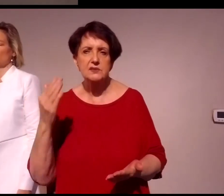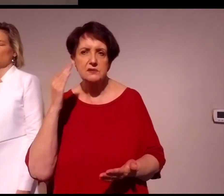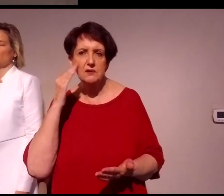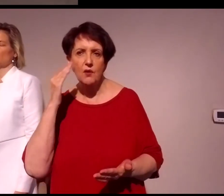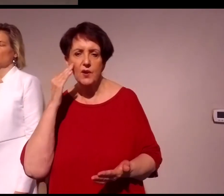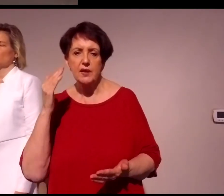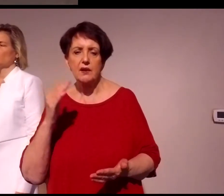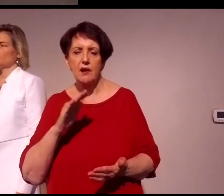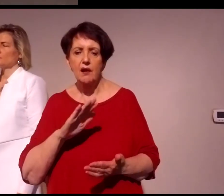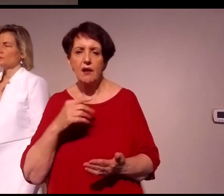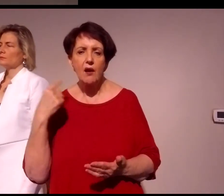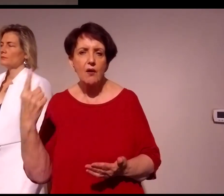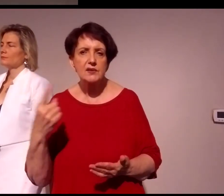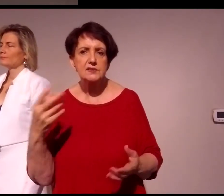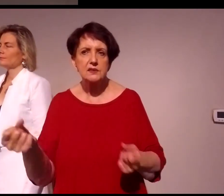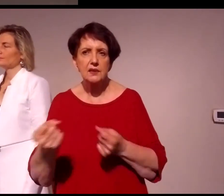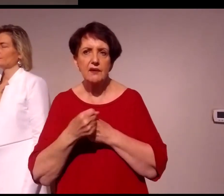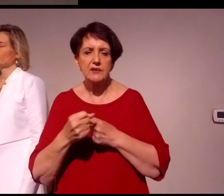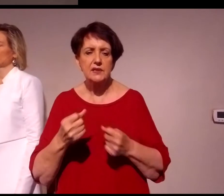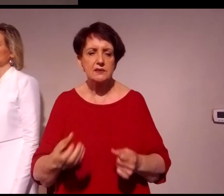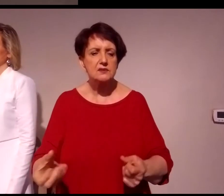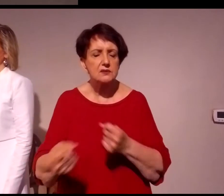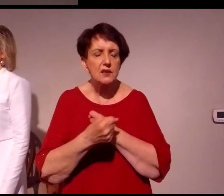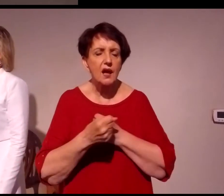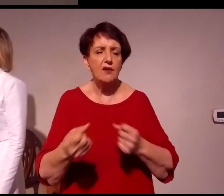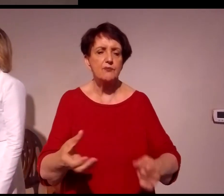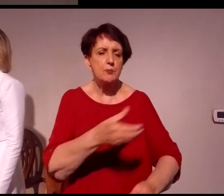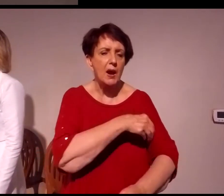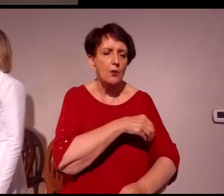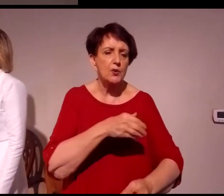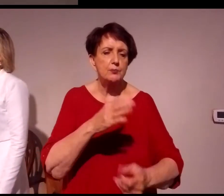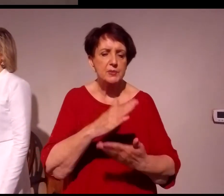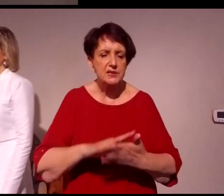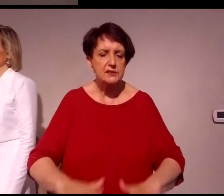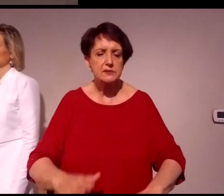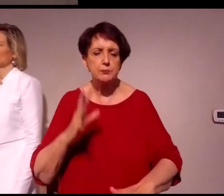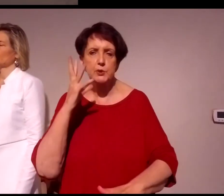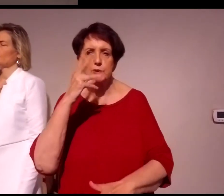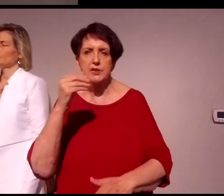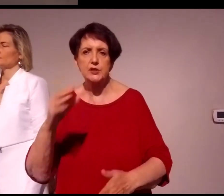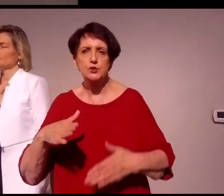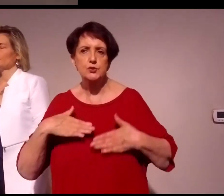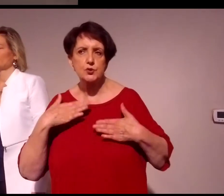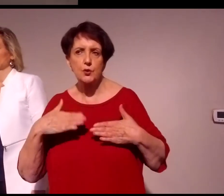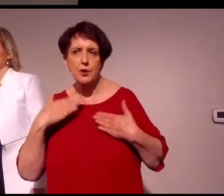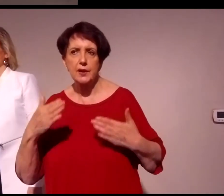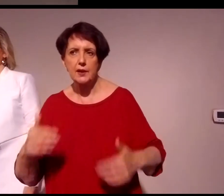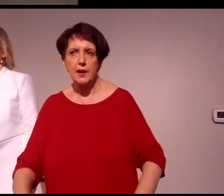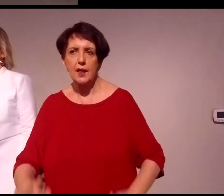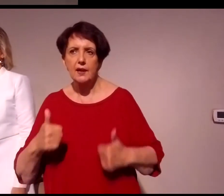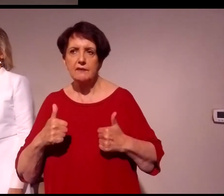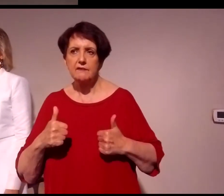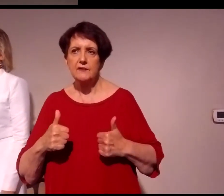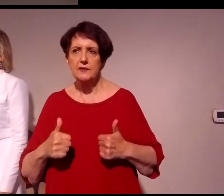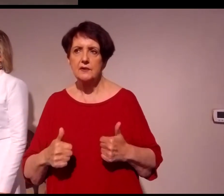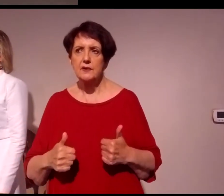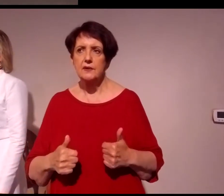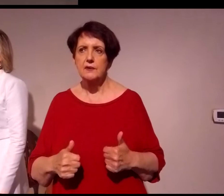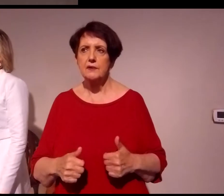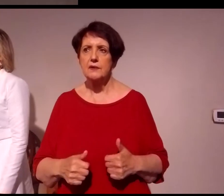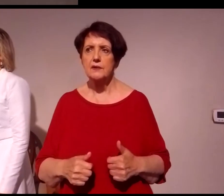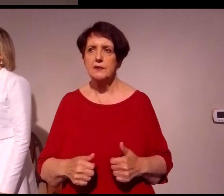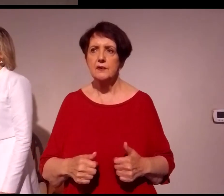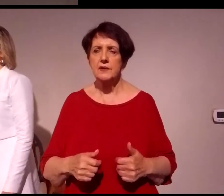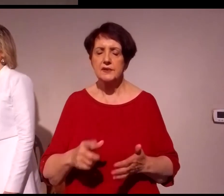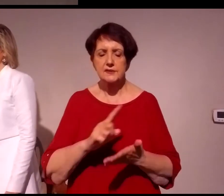is love, power, peace, beauty, joy. It is light. It is